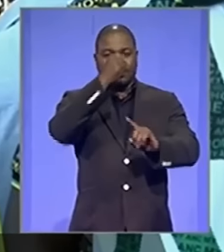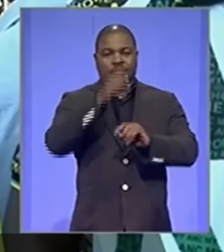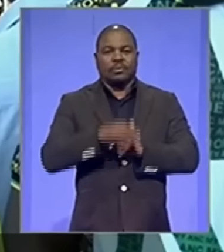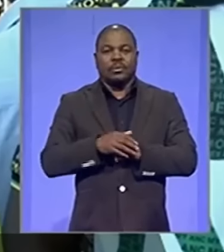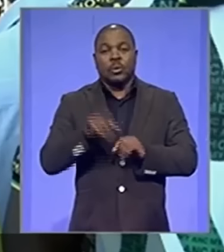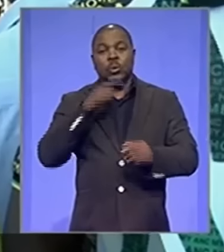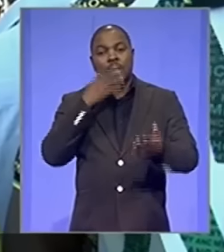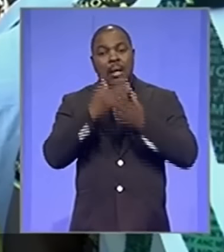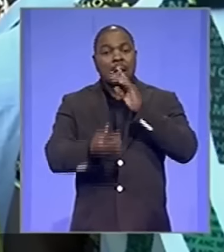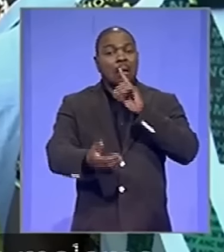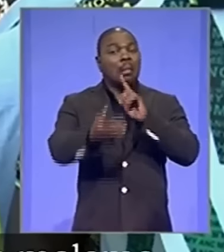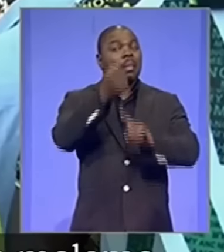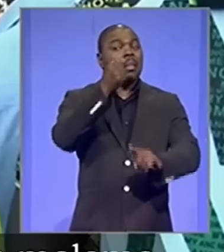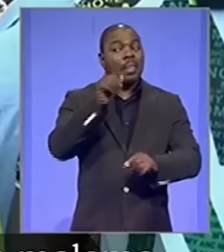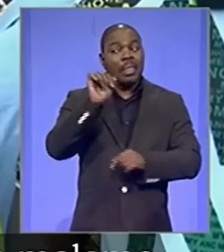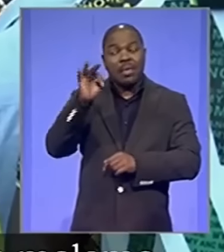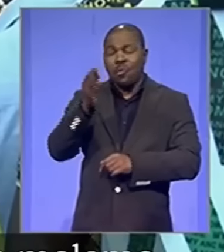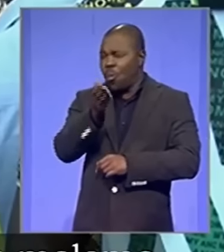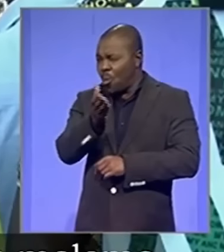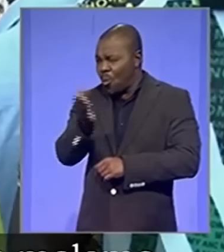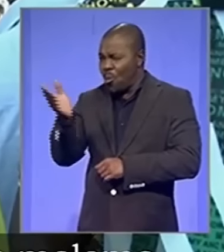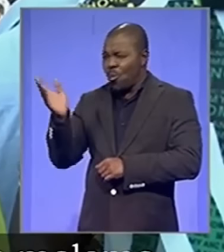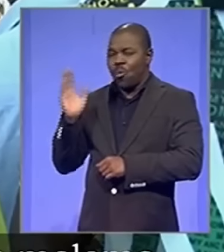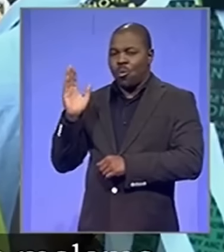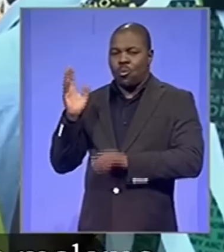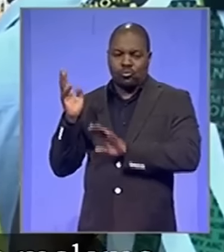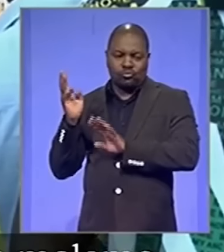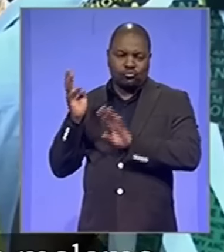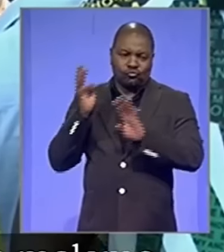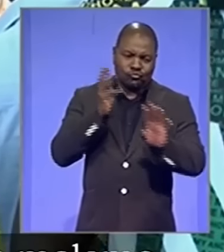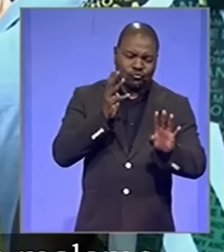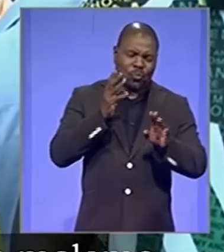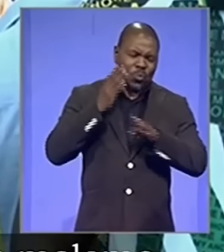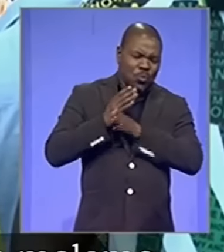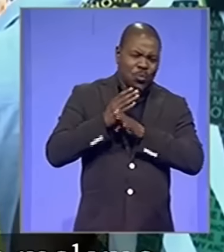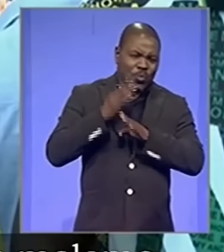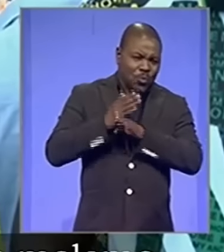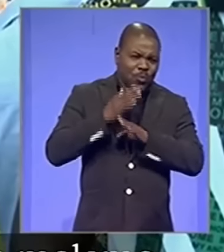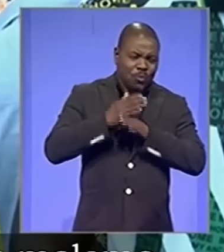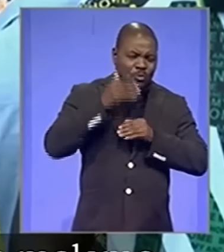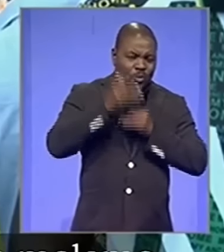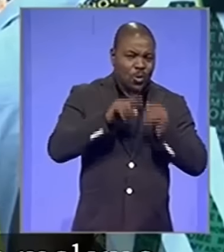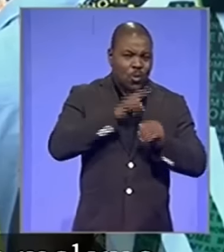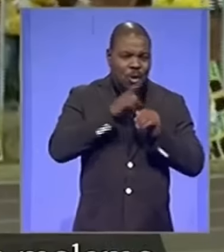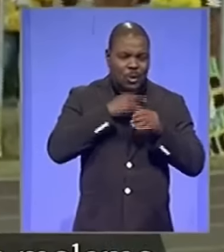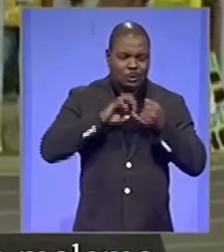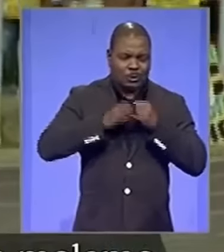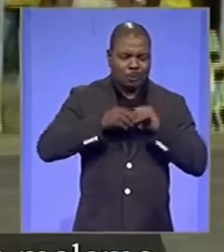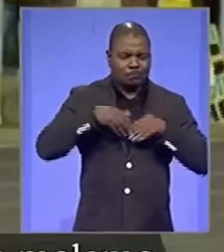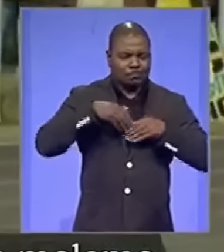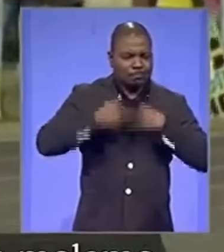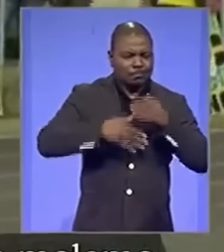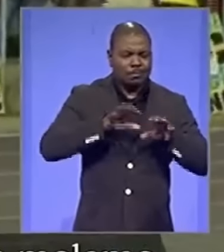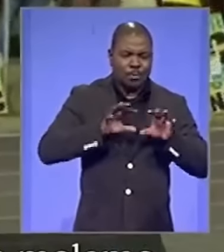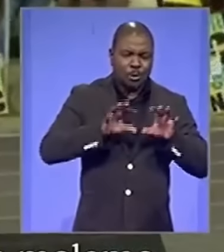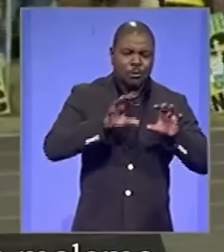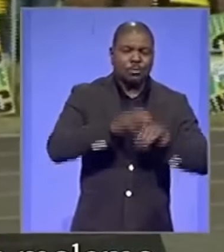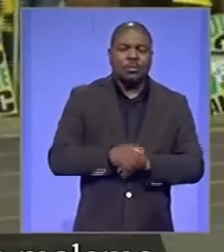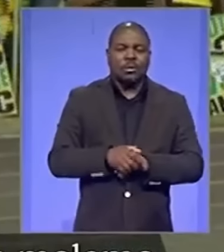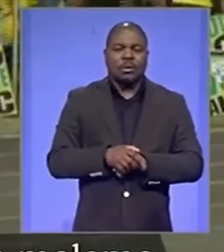will only be achieved if all of us put shoulder to the wheel, because we are now in the final push. Ramaphosa wa moretse